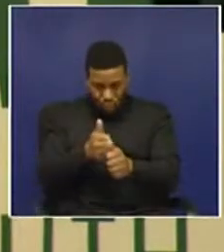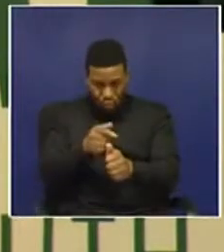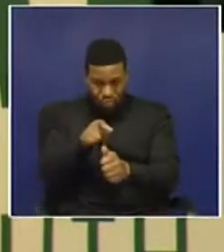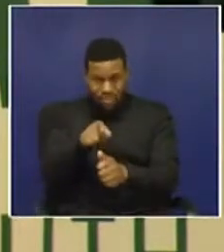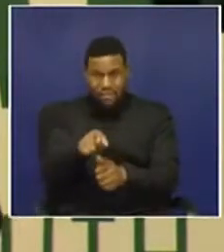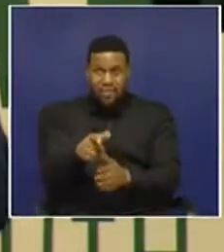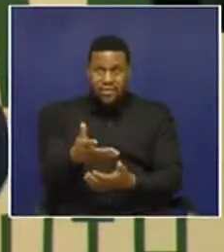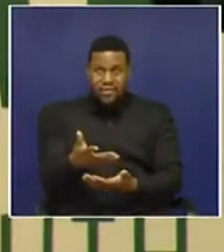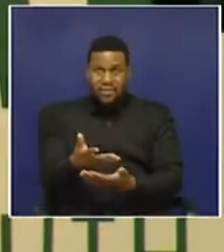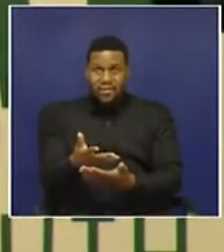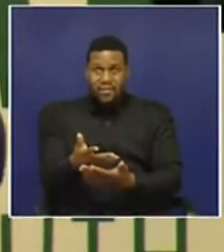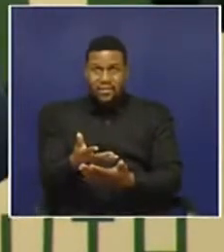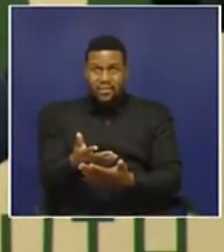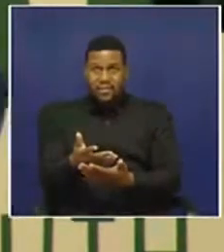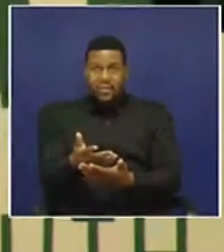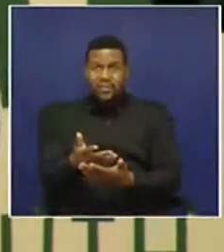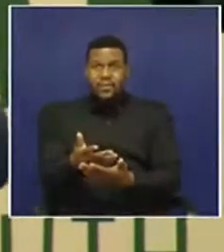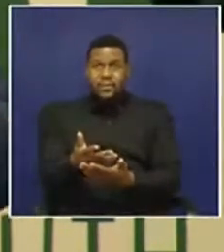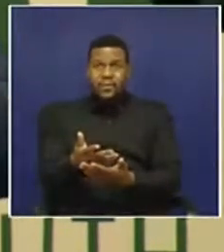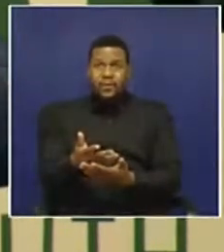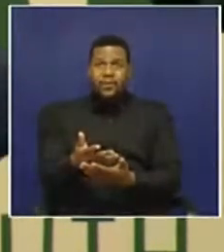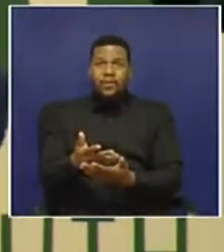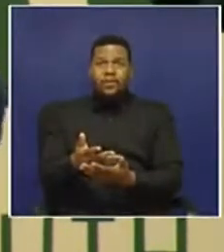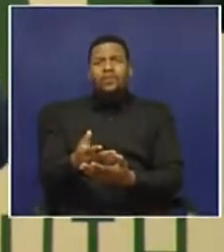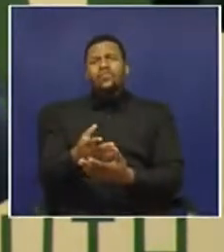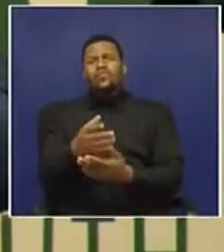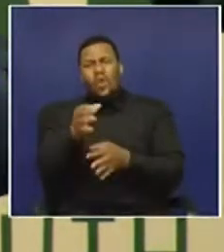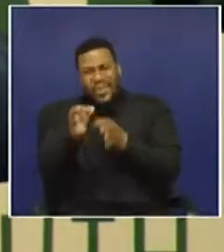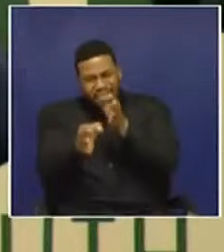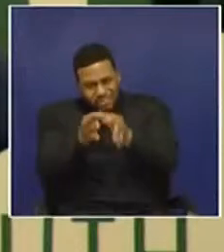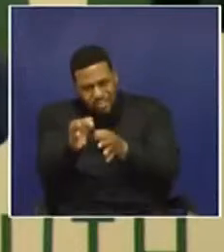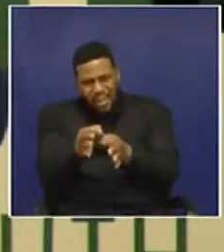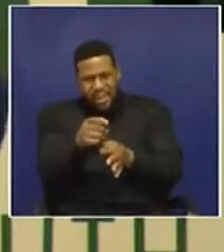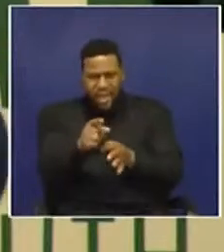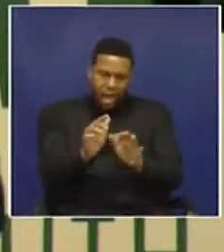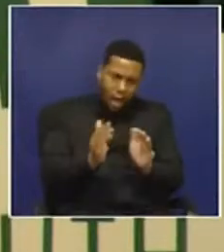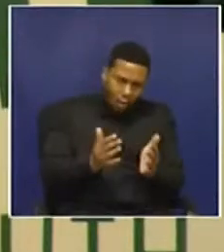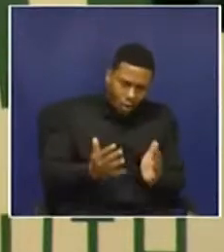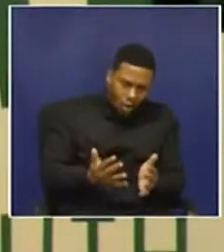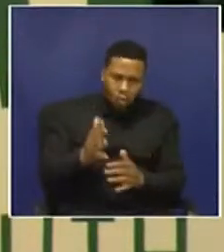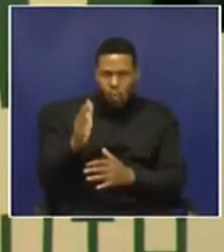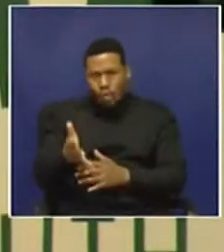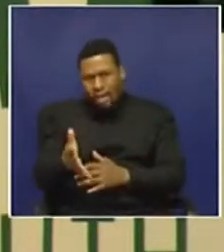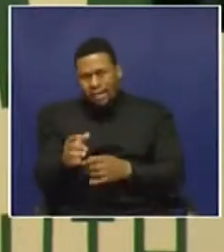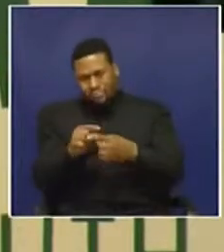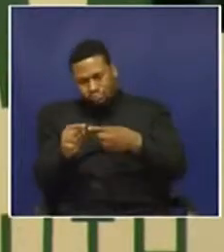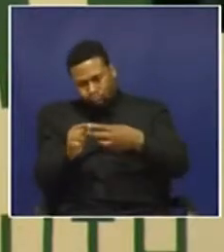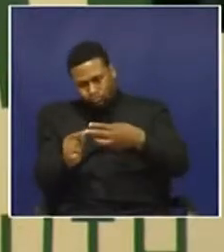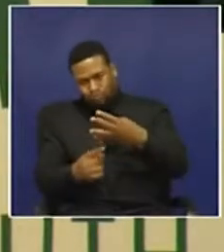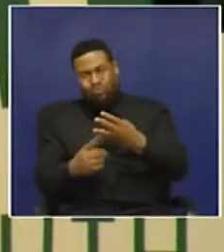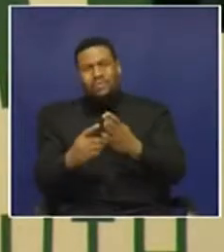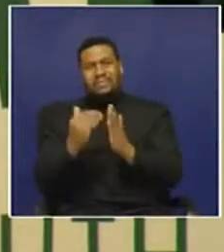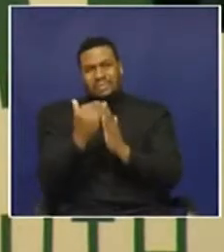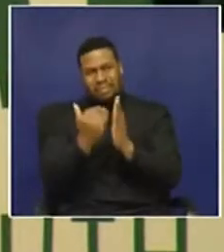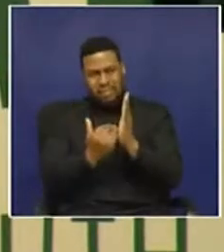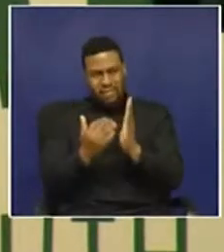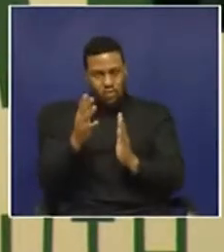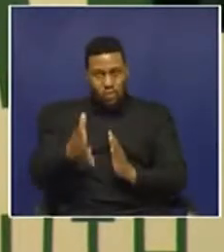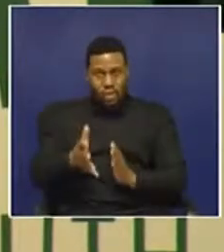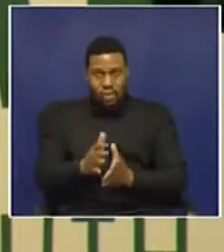What it's going to look like, what is being eligibility criteria, and so on and so on. So it